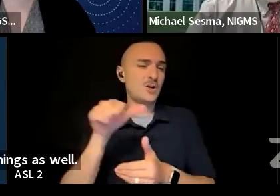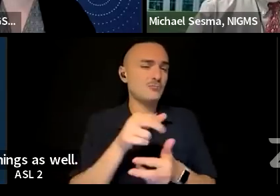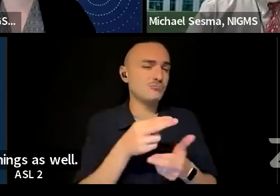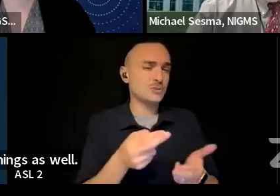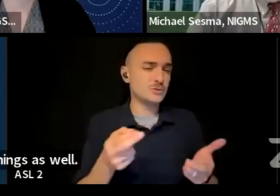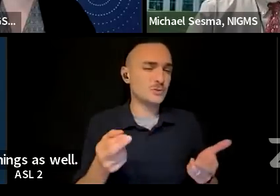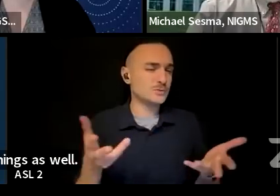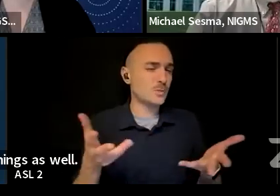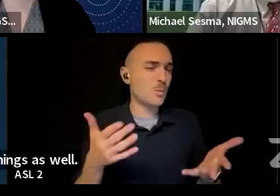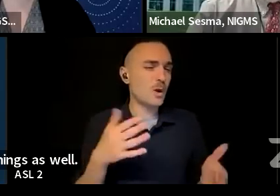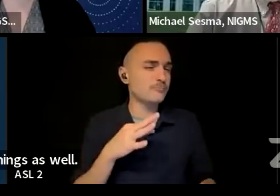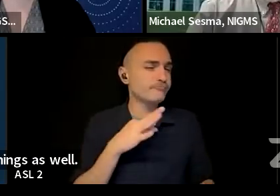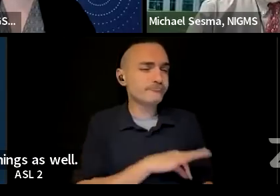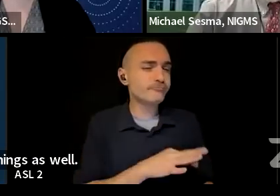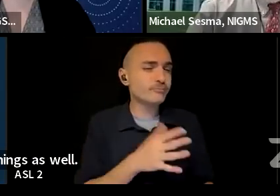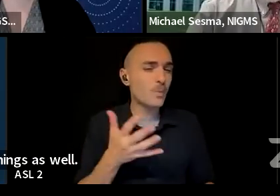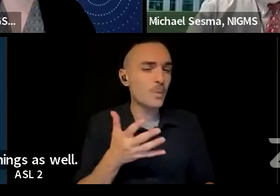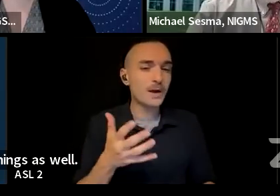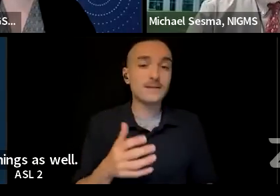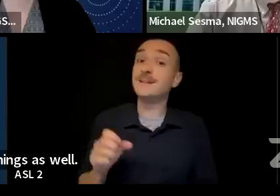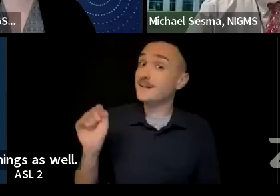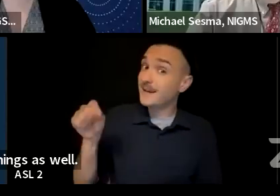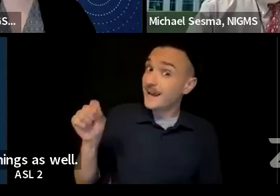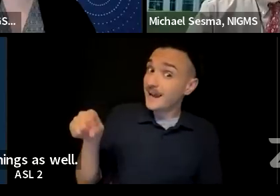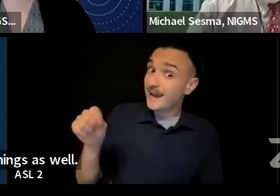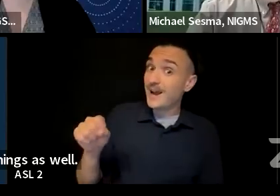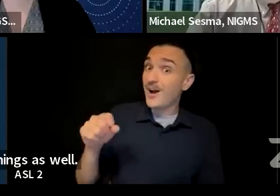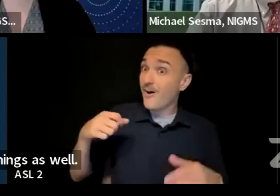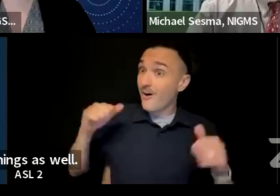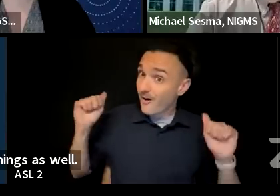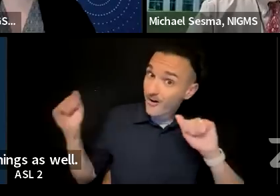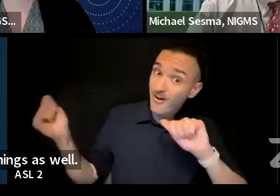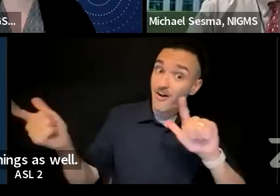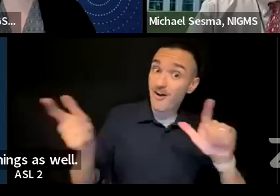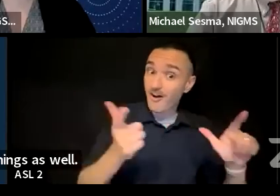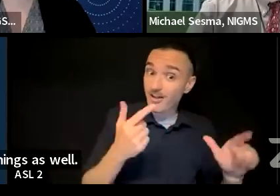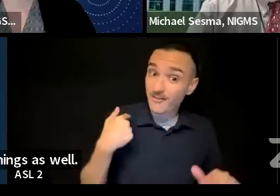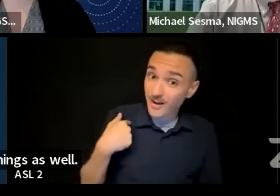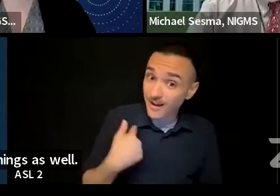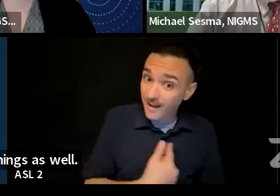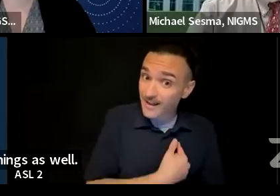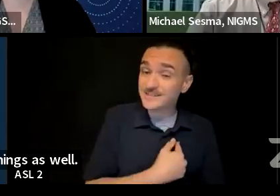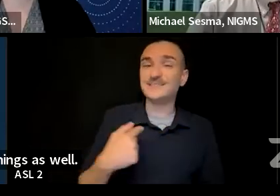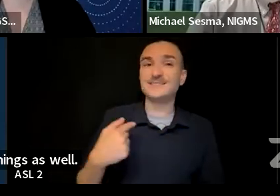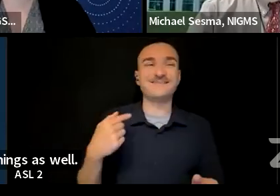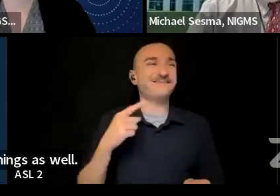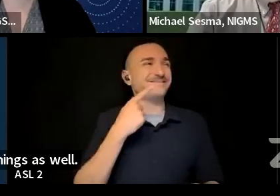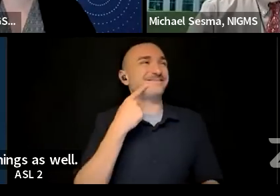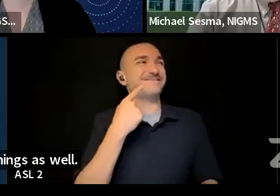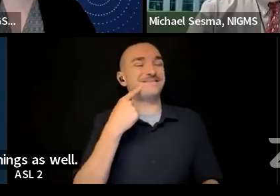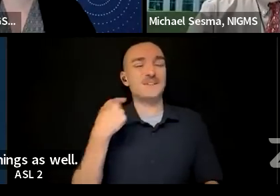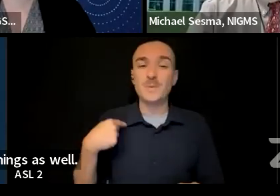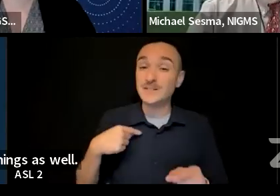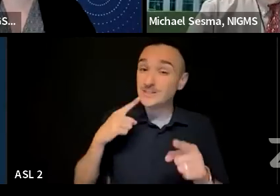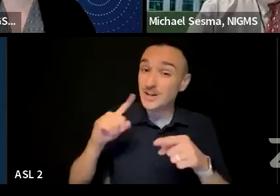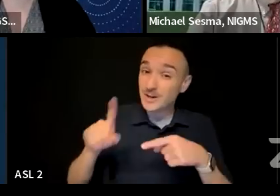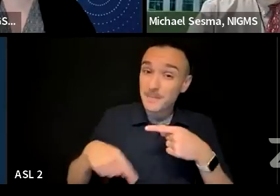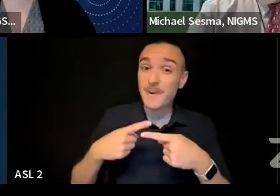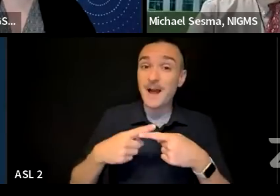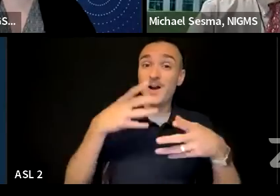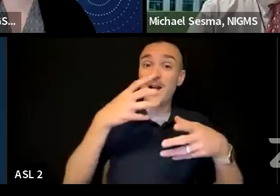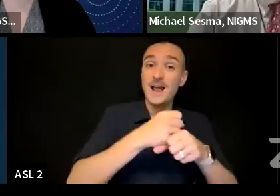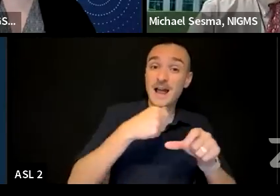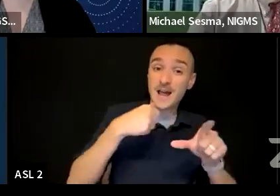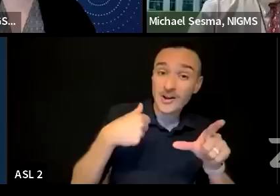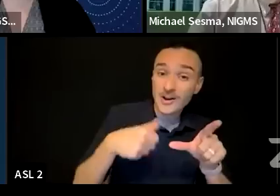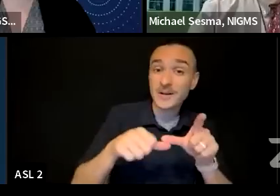And I will say all of us. So we've talked a lot about acronyms and systems and things, but NIH is staffed by people who